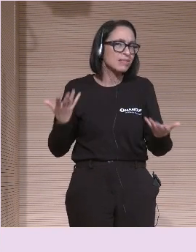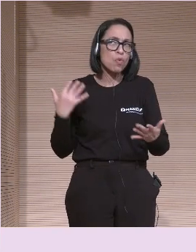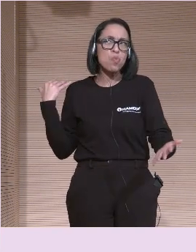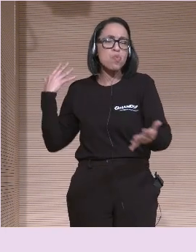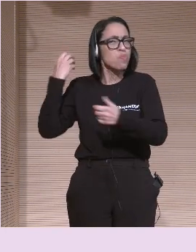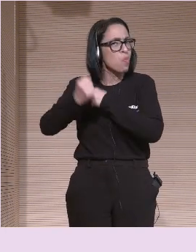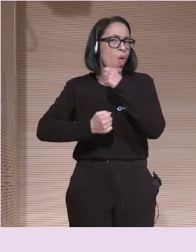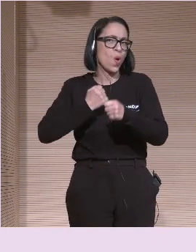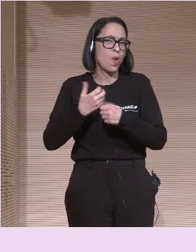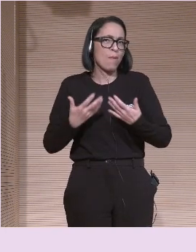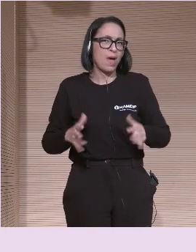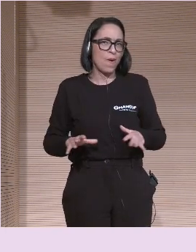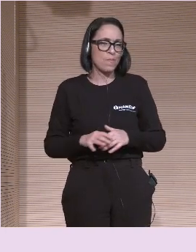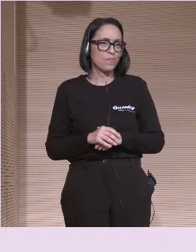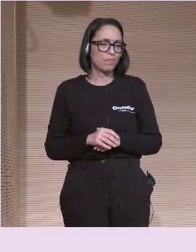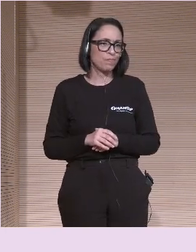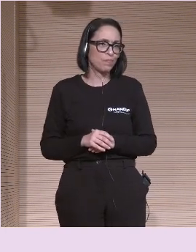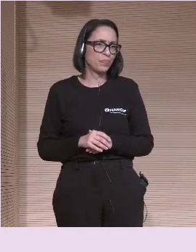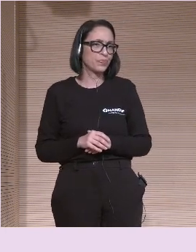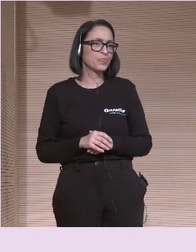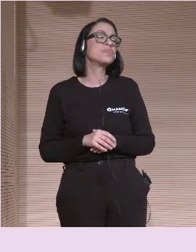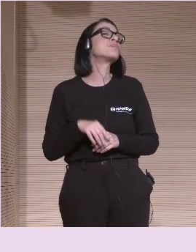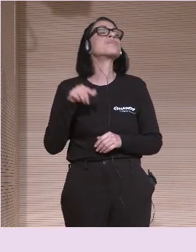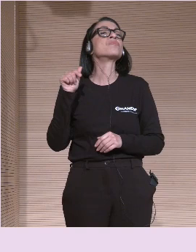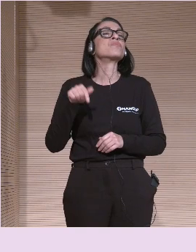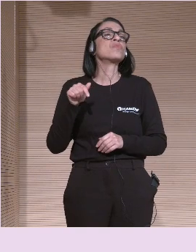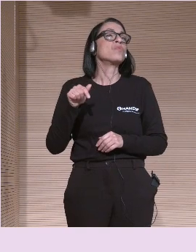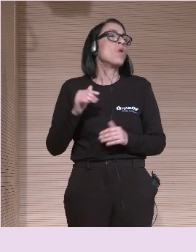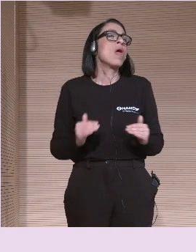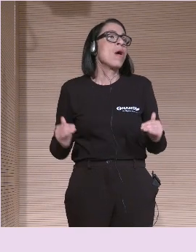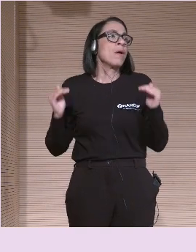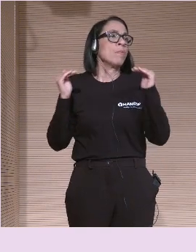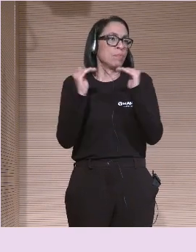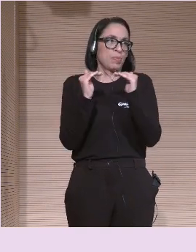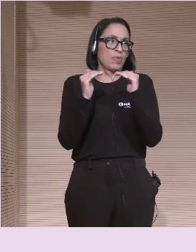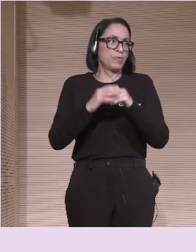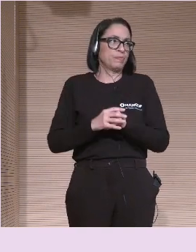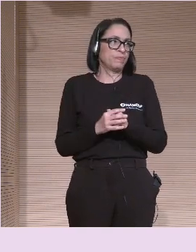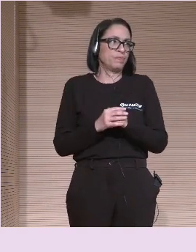this. And at an institutional level, I've just got one more minute.